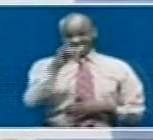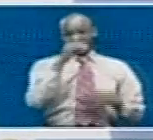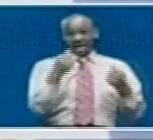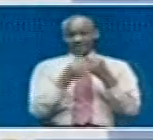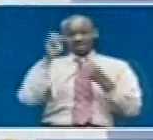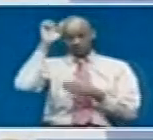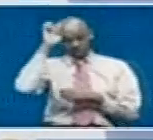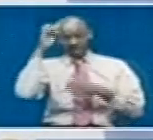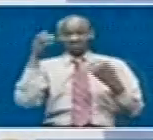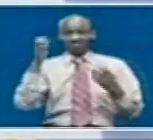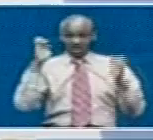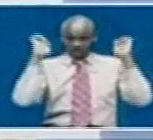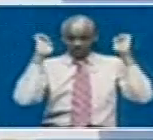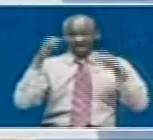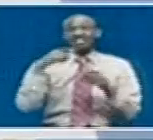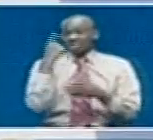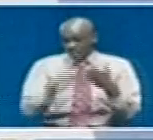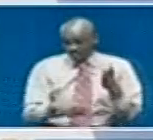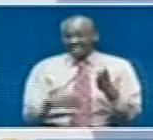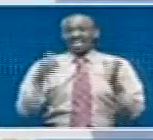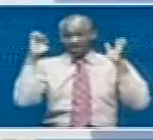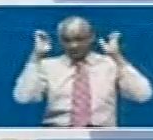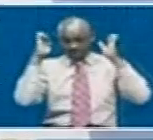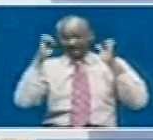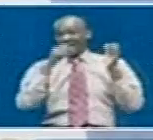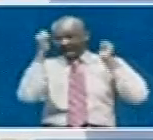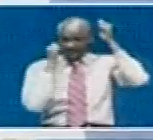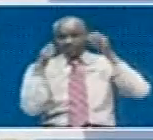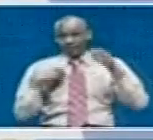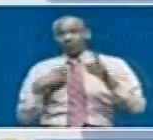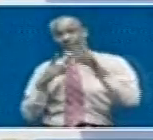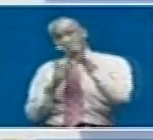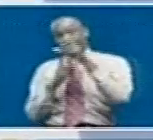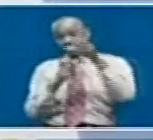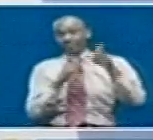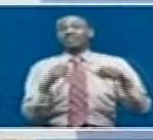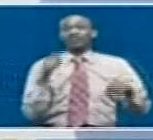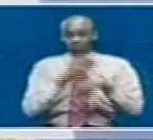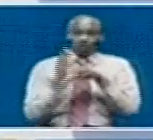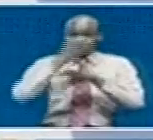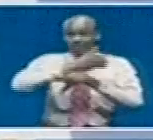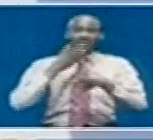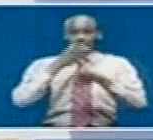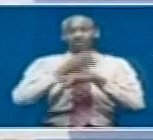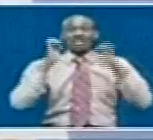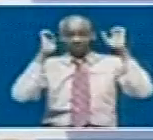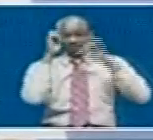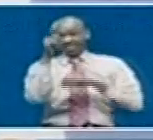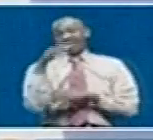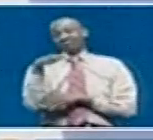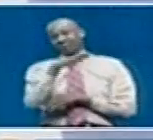in Ethiopian airspace, warning that Ethiopian forces may fire upon aircrafts crossing into Ethiopian